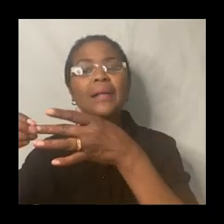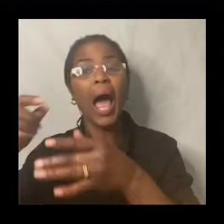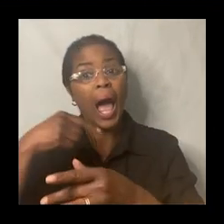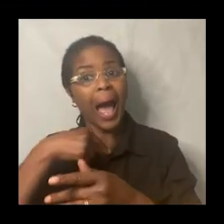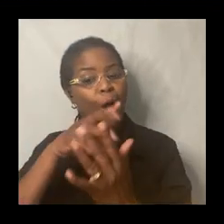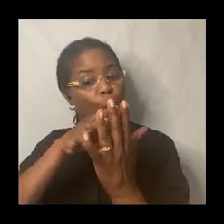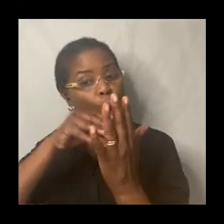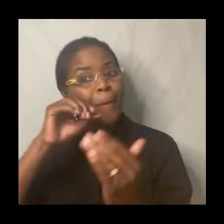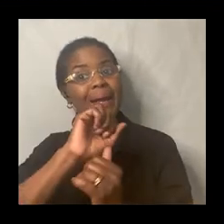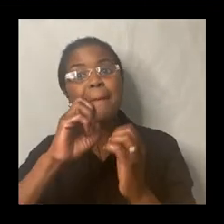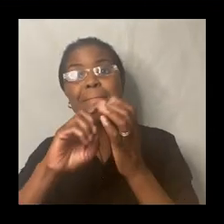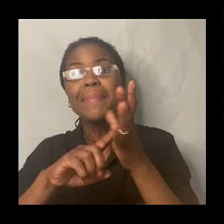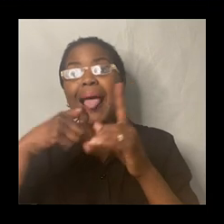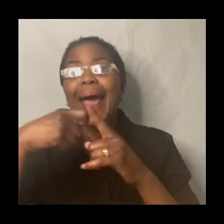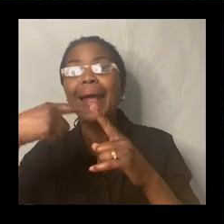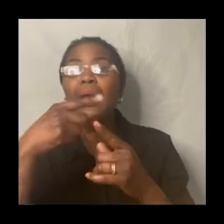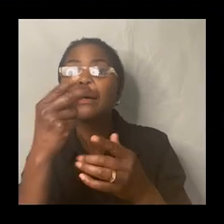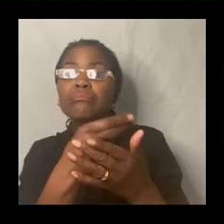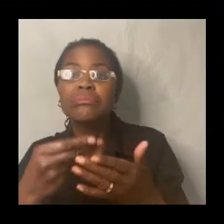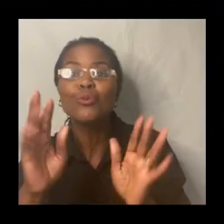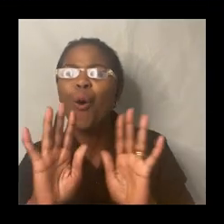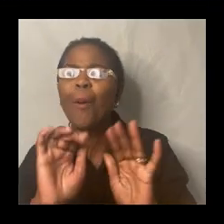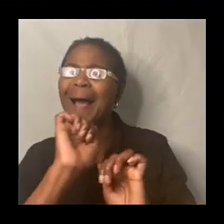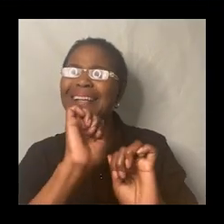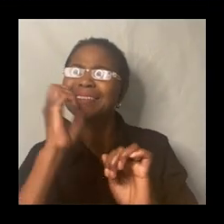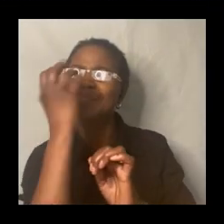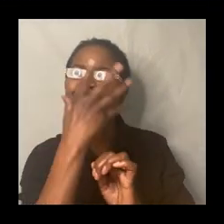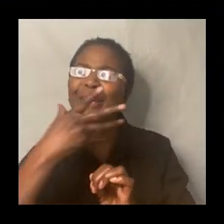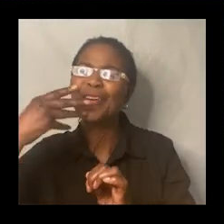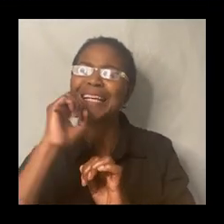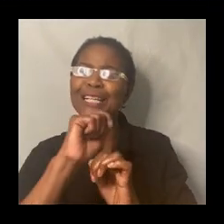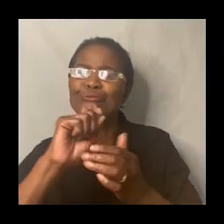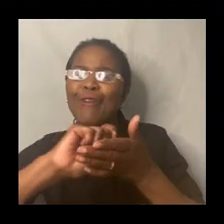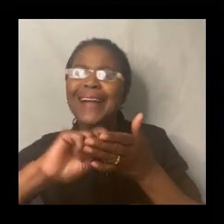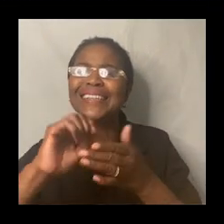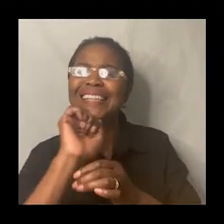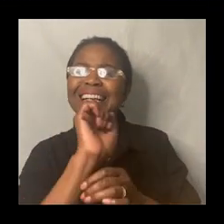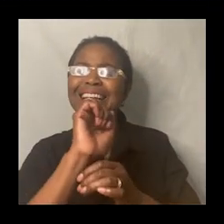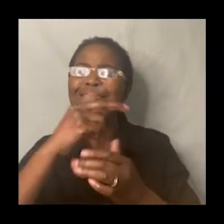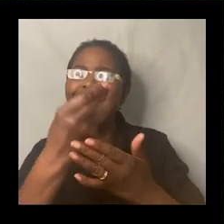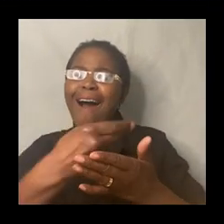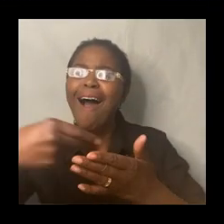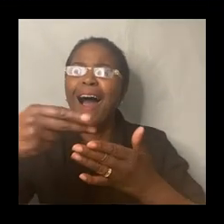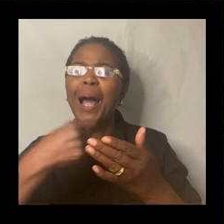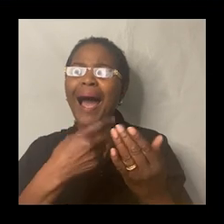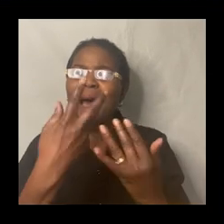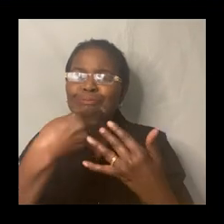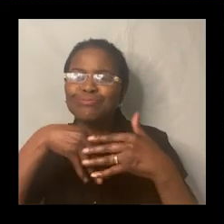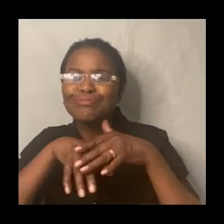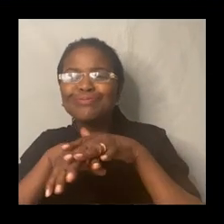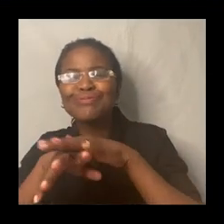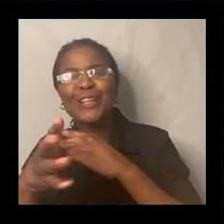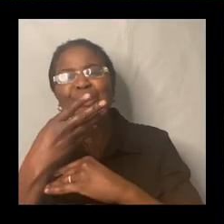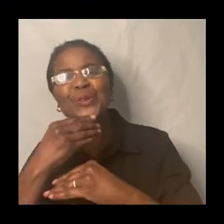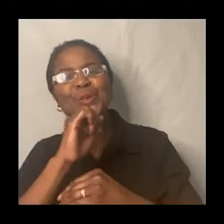images that remotely look like his, but take a bit of the spirit of his writing and his art and try and kind of feed that through the lifeblood of the way I